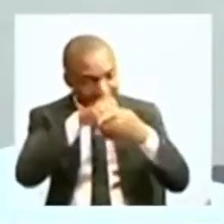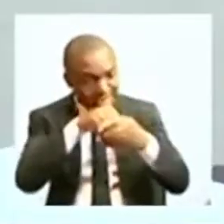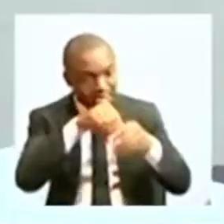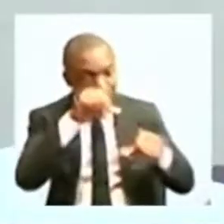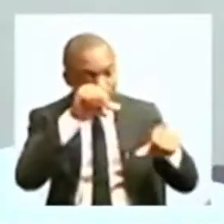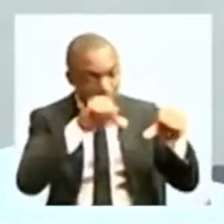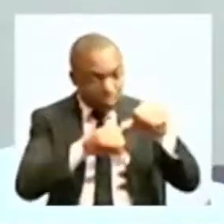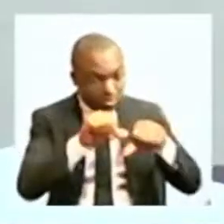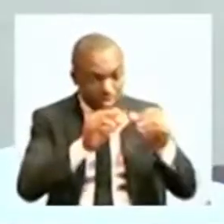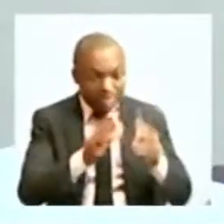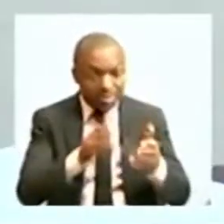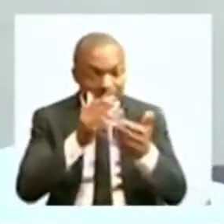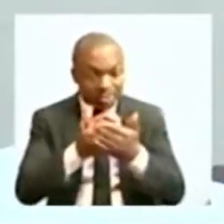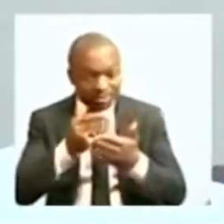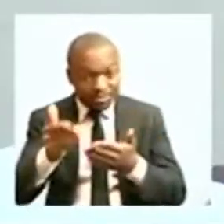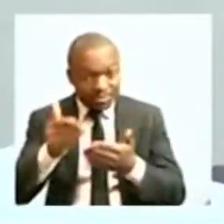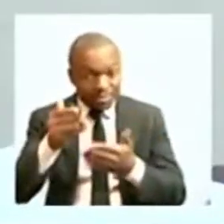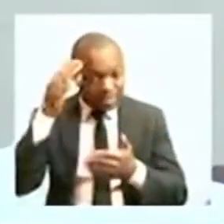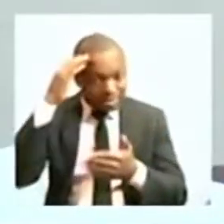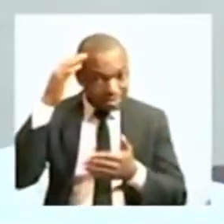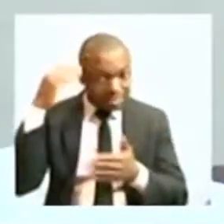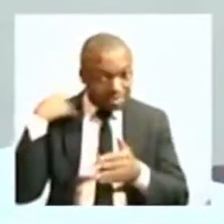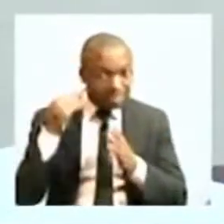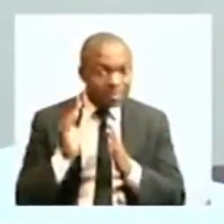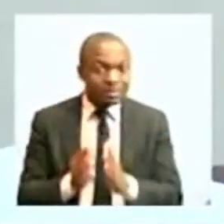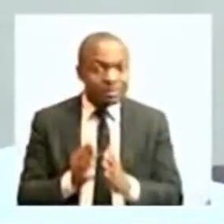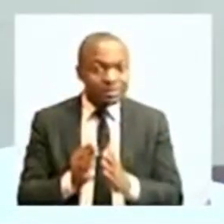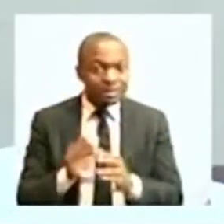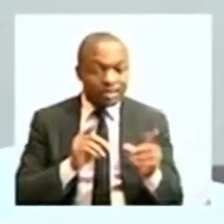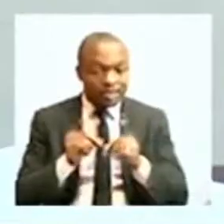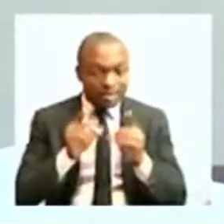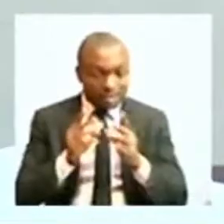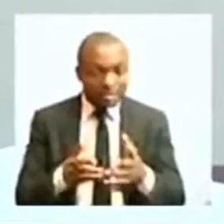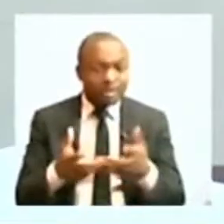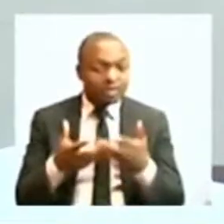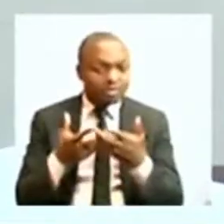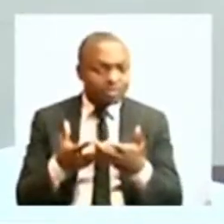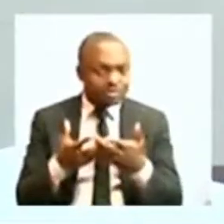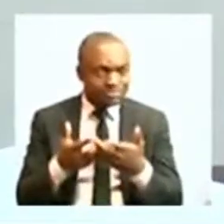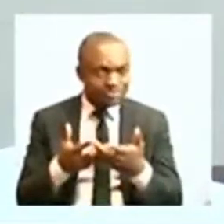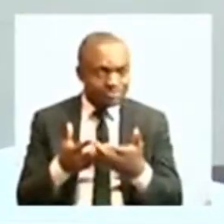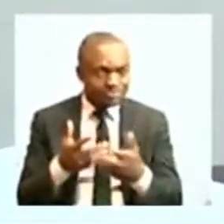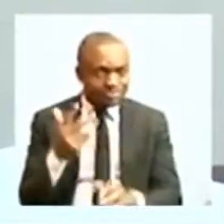auditors, procurement officers, and the directors of engineering.